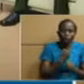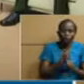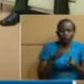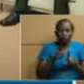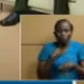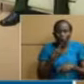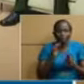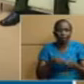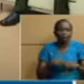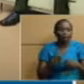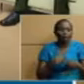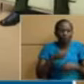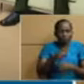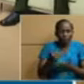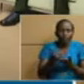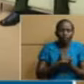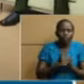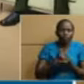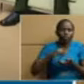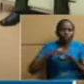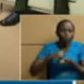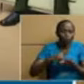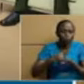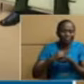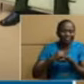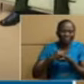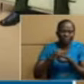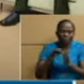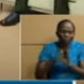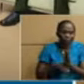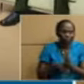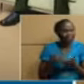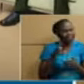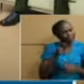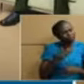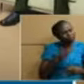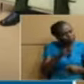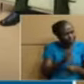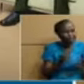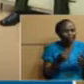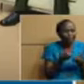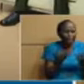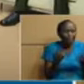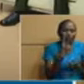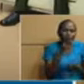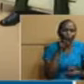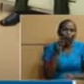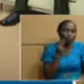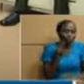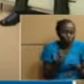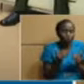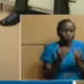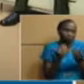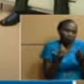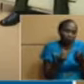of another saving scheme, a merry-go-round that gives them some money. If you have that number at 2 million or less than 3